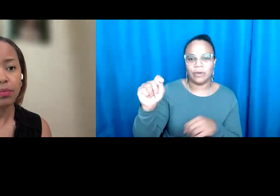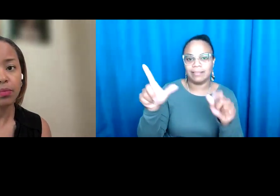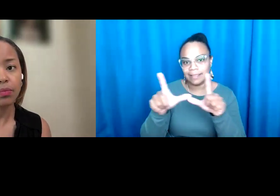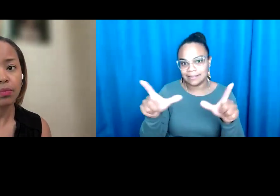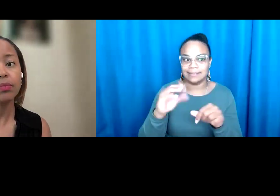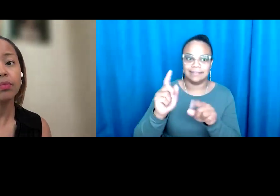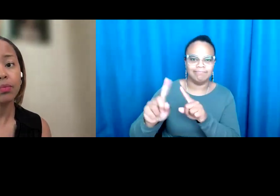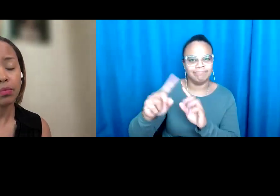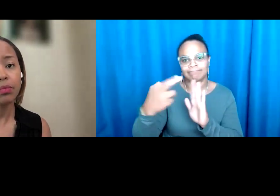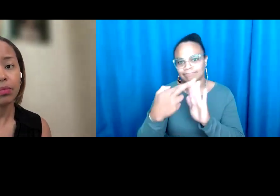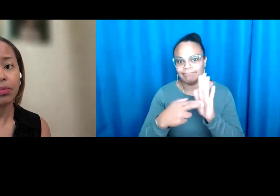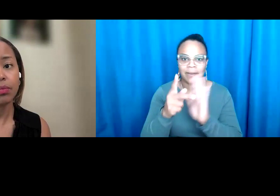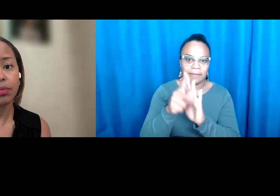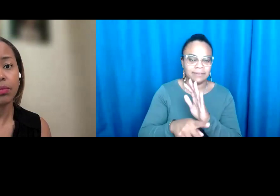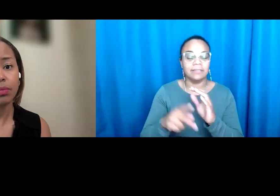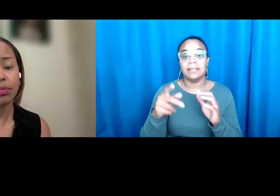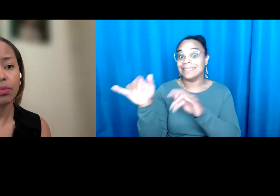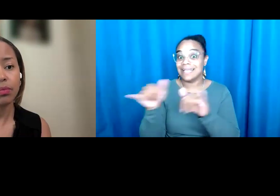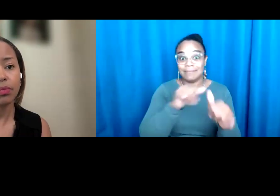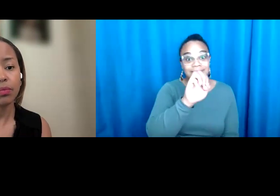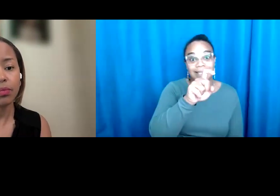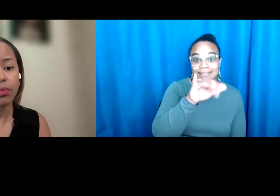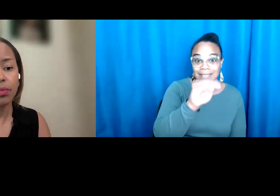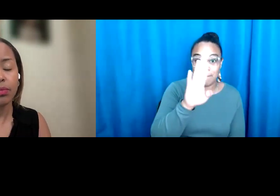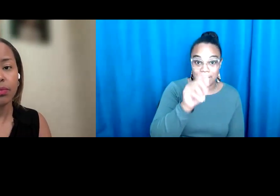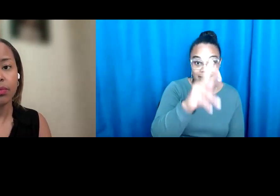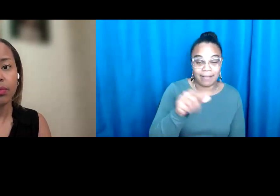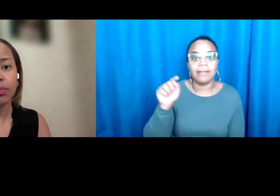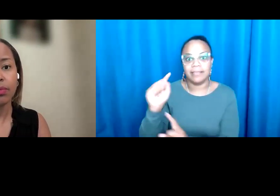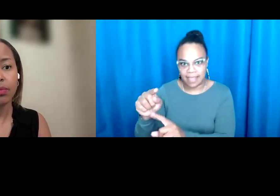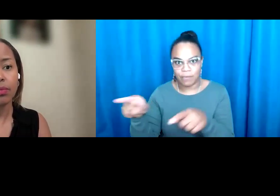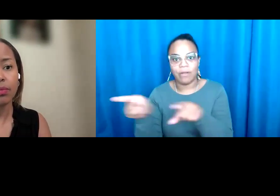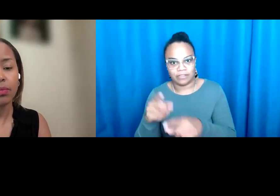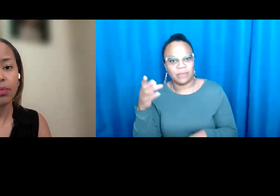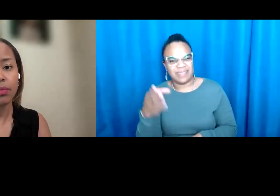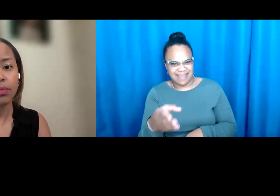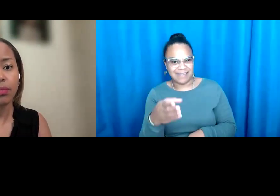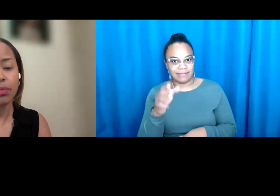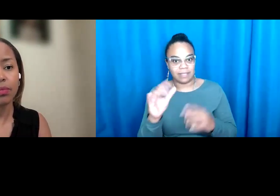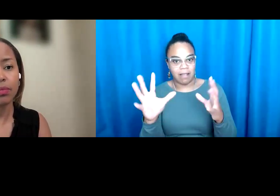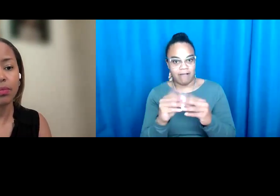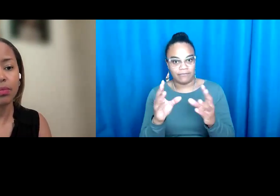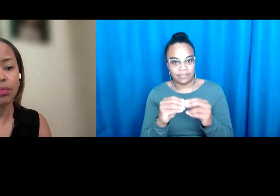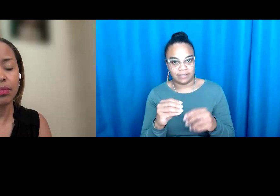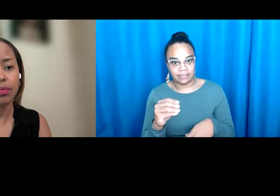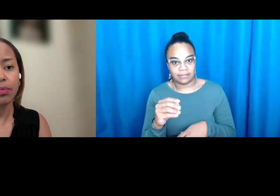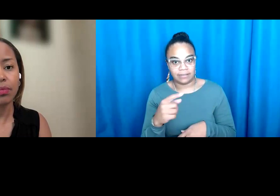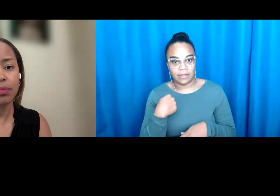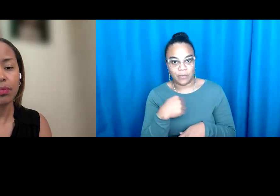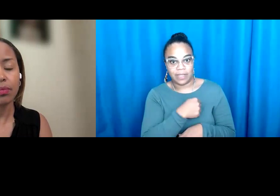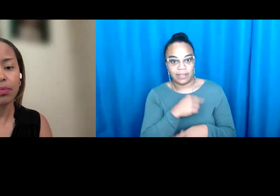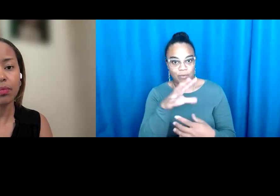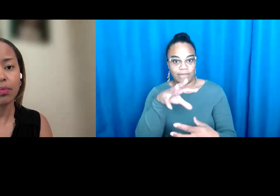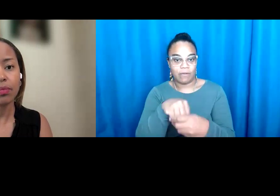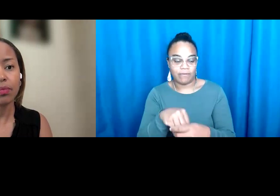procedures. And just like EXIM Bank, they were also at that conference we were